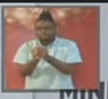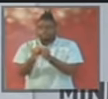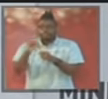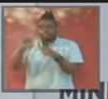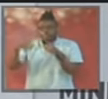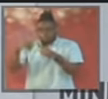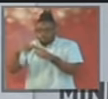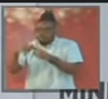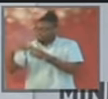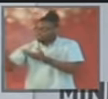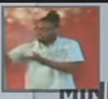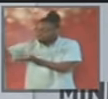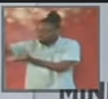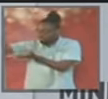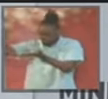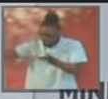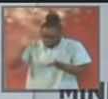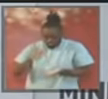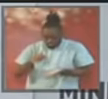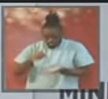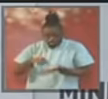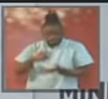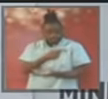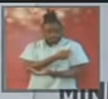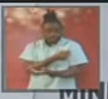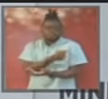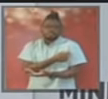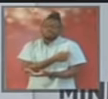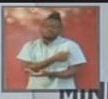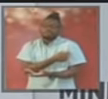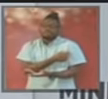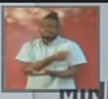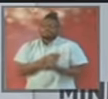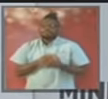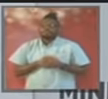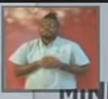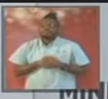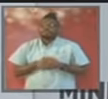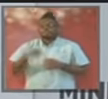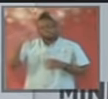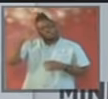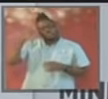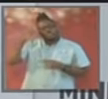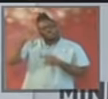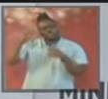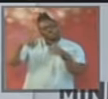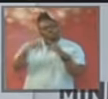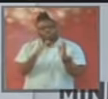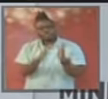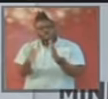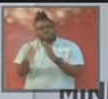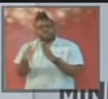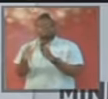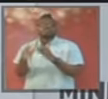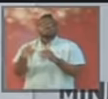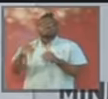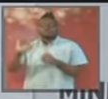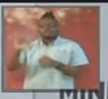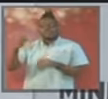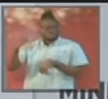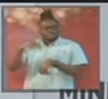we have been looking at the existing immunization strategies. We know it's not the first time, as we keep